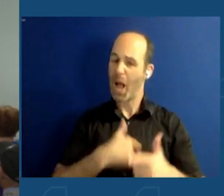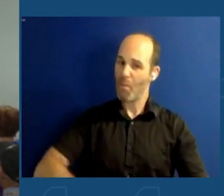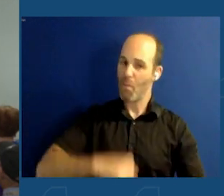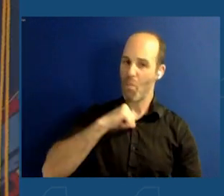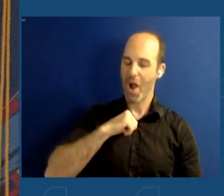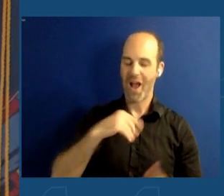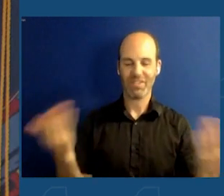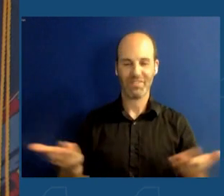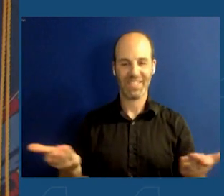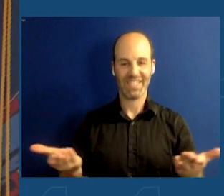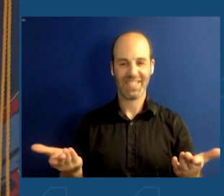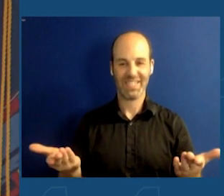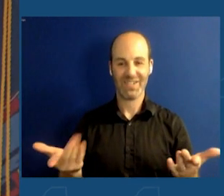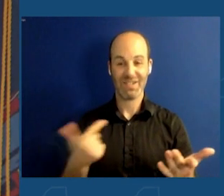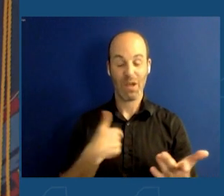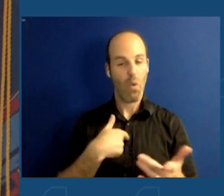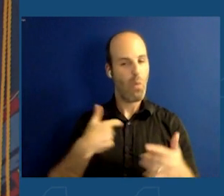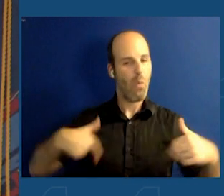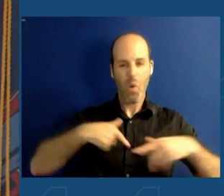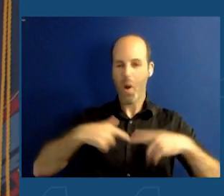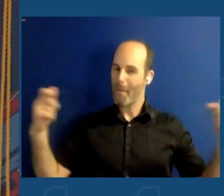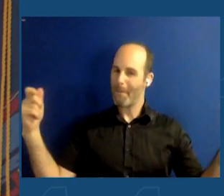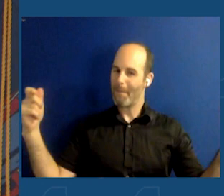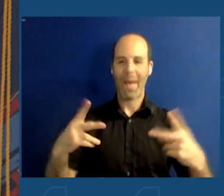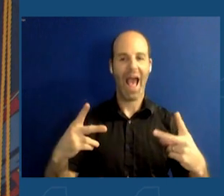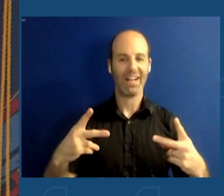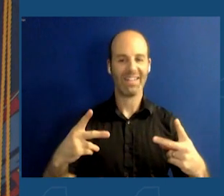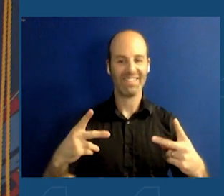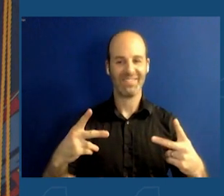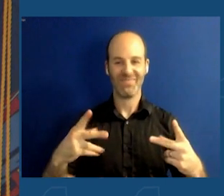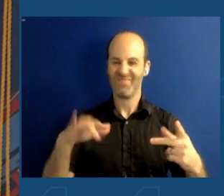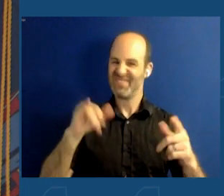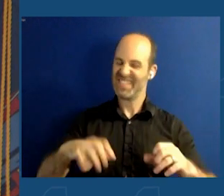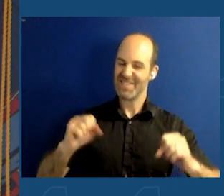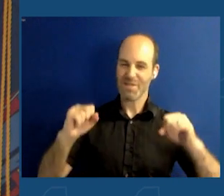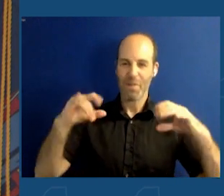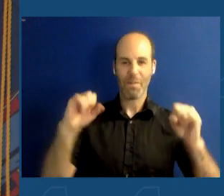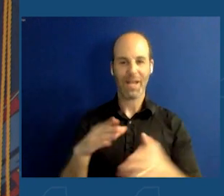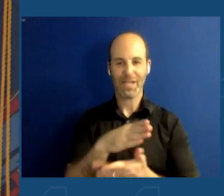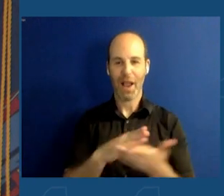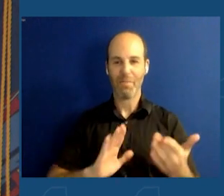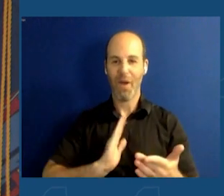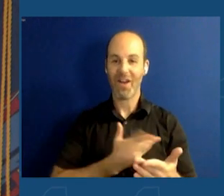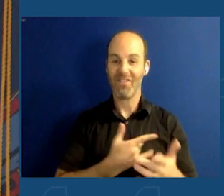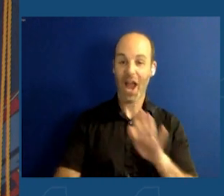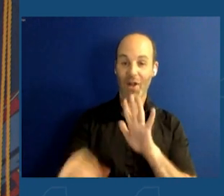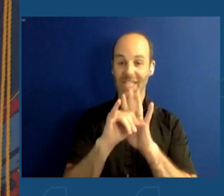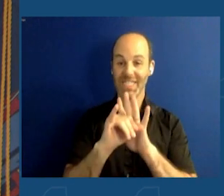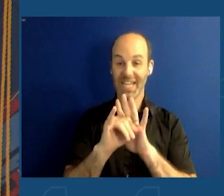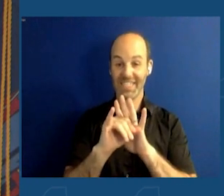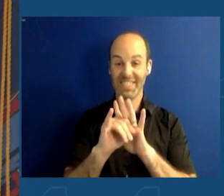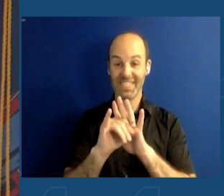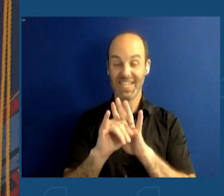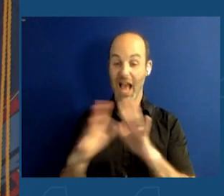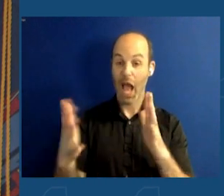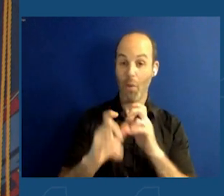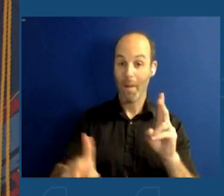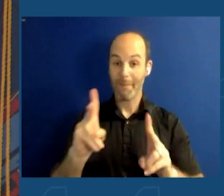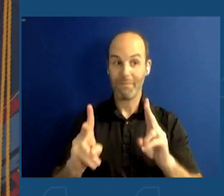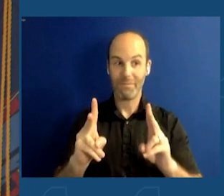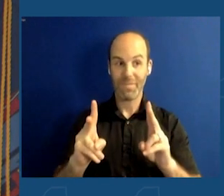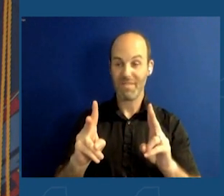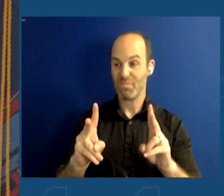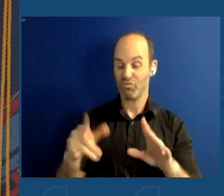before, we are back. This is an extraordinary part of our identity as a state. I want everybody to talk about it in other parts of our